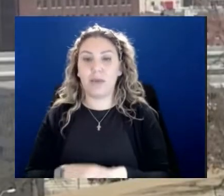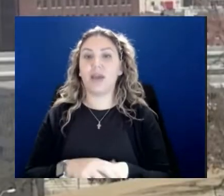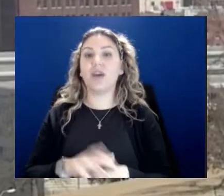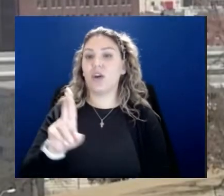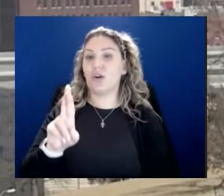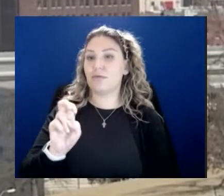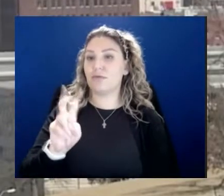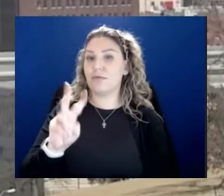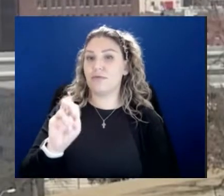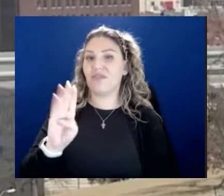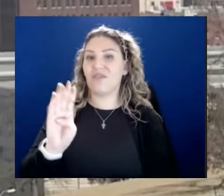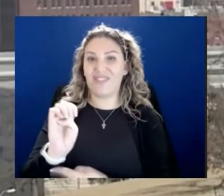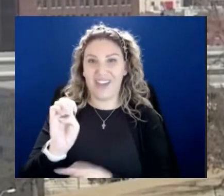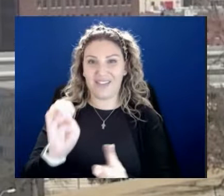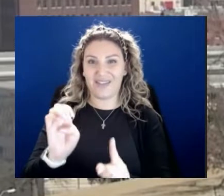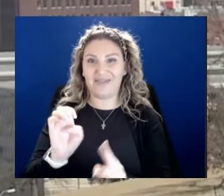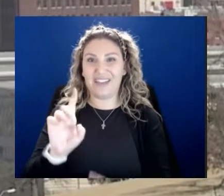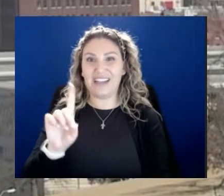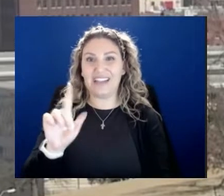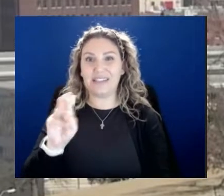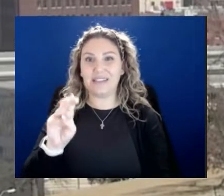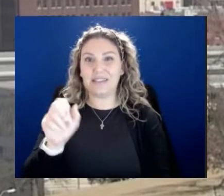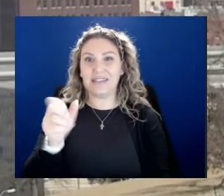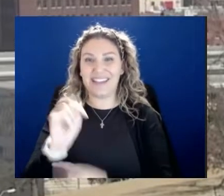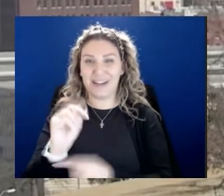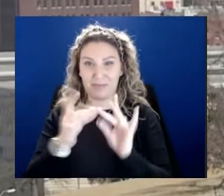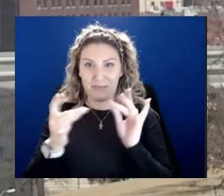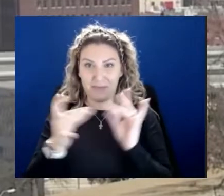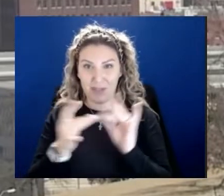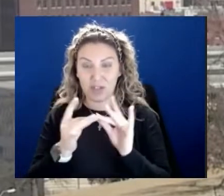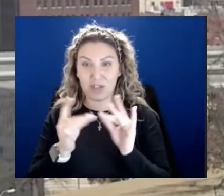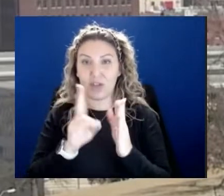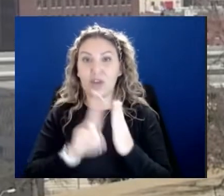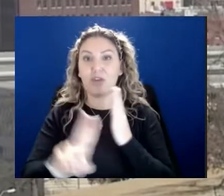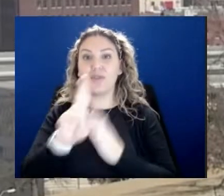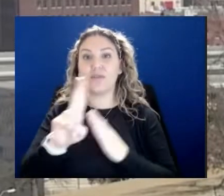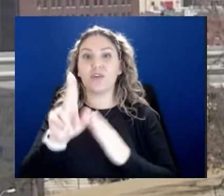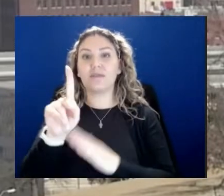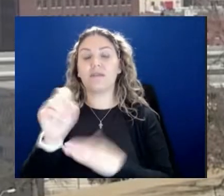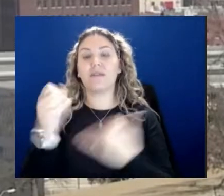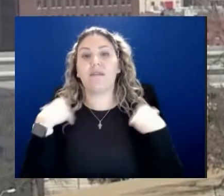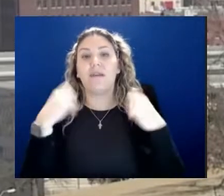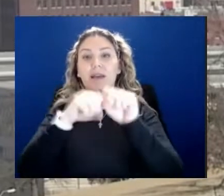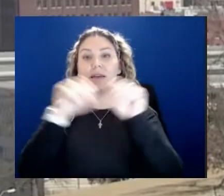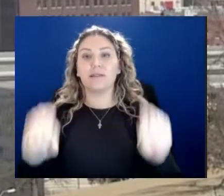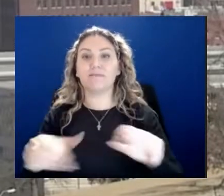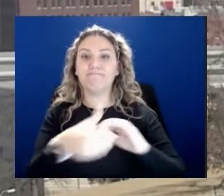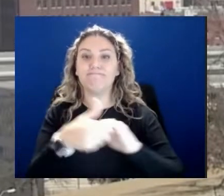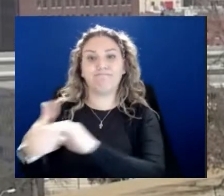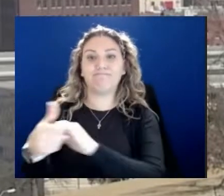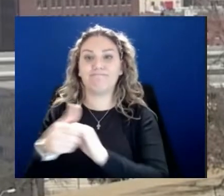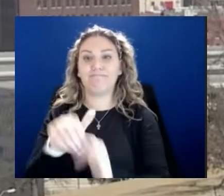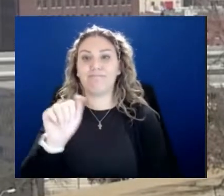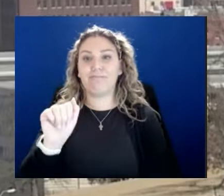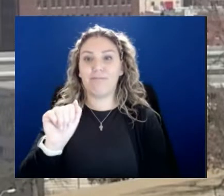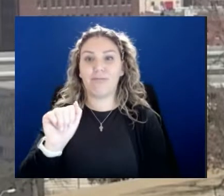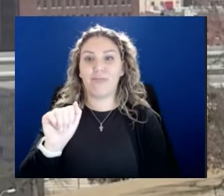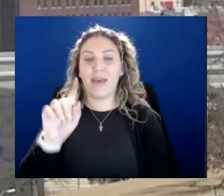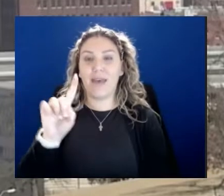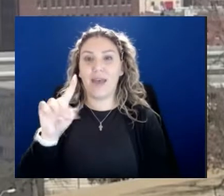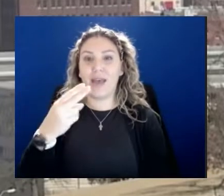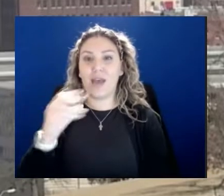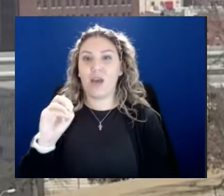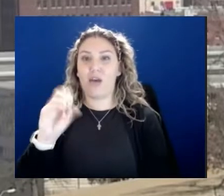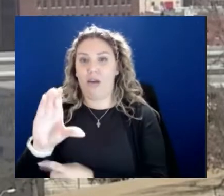give a little bit more information about this. The University of Kansas Health System is collaborating with the Ad Hoc Group Against Crime, Wyandotte County Community